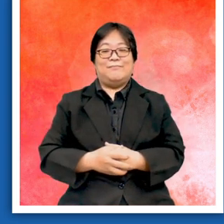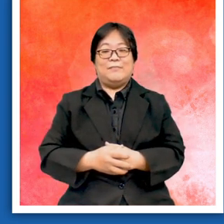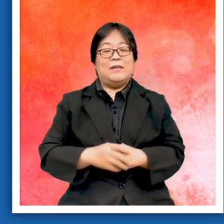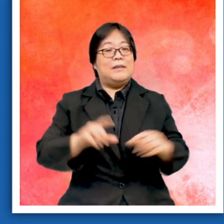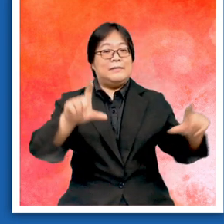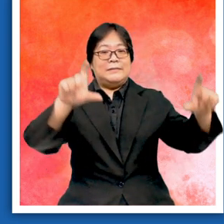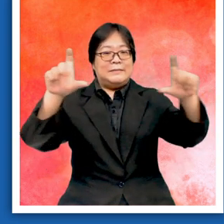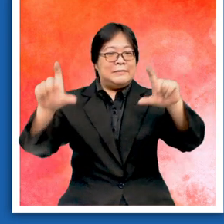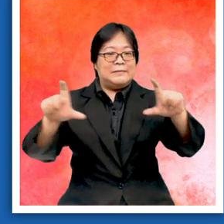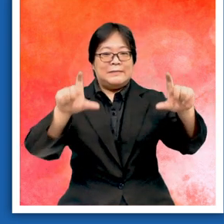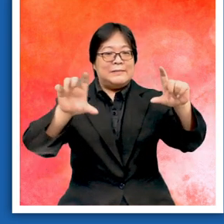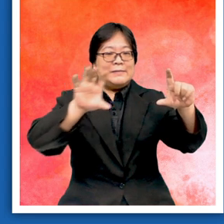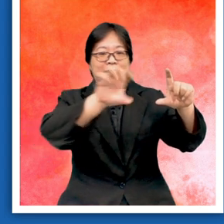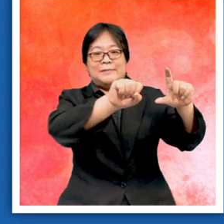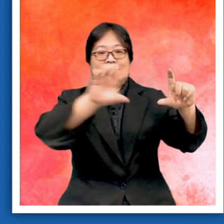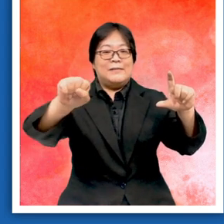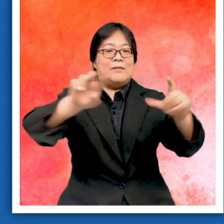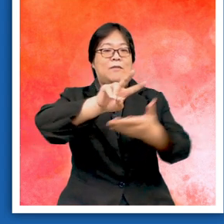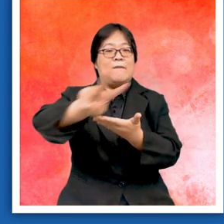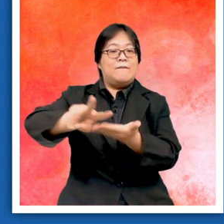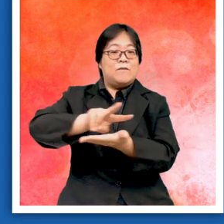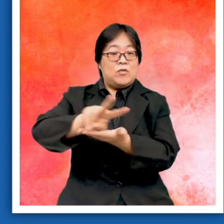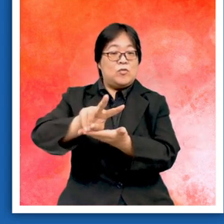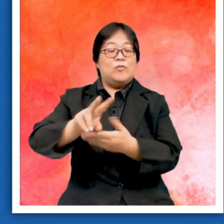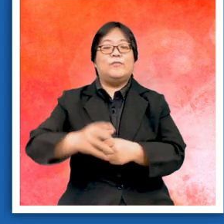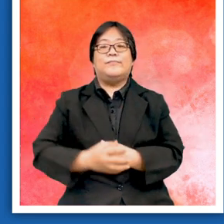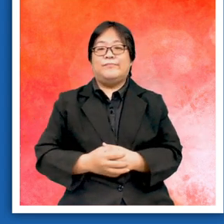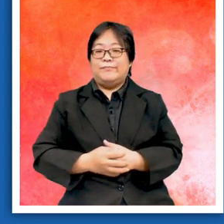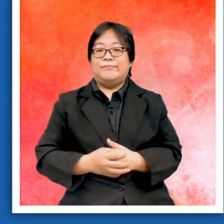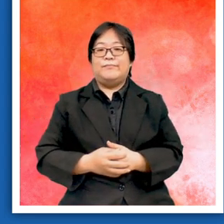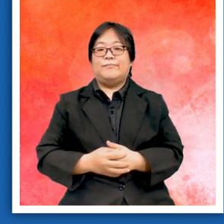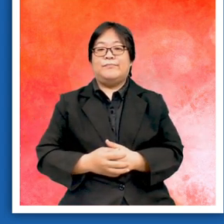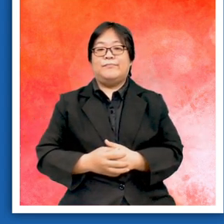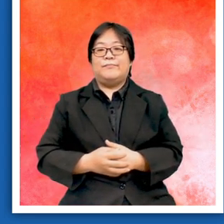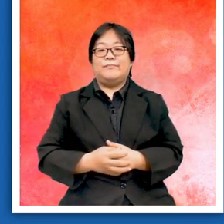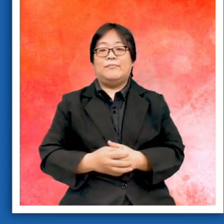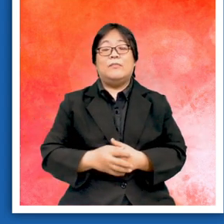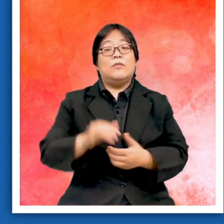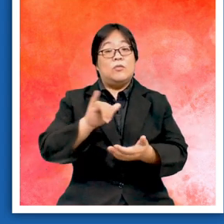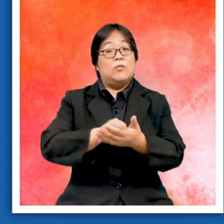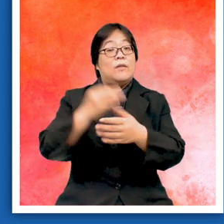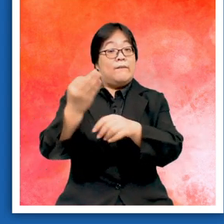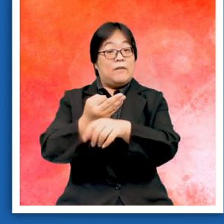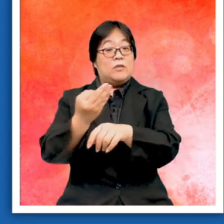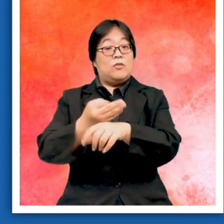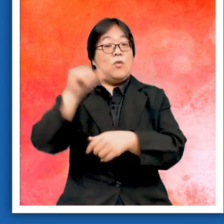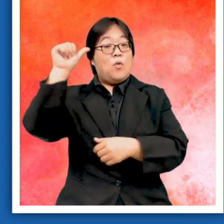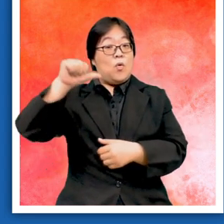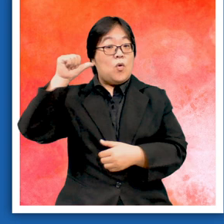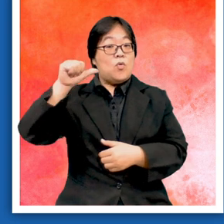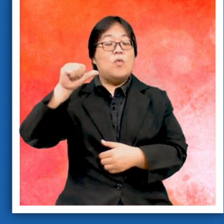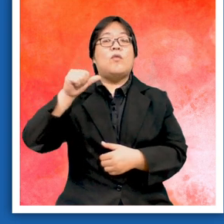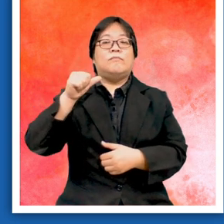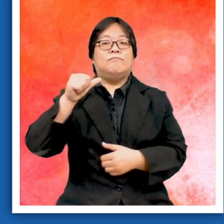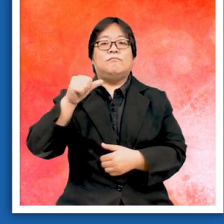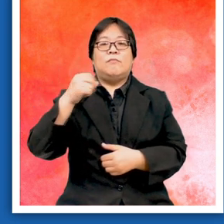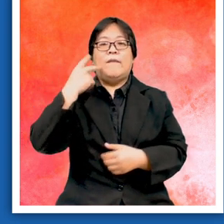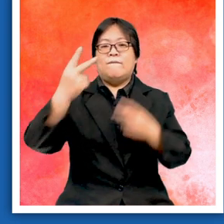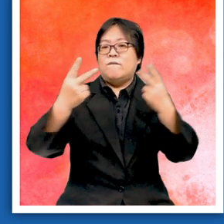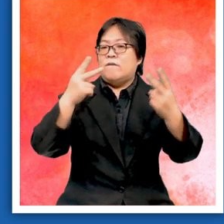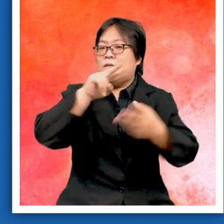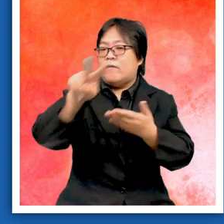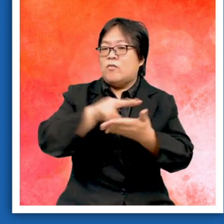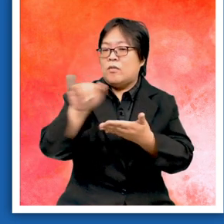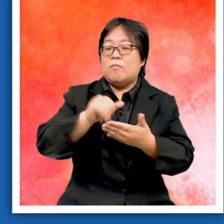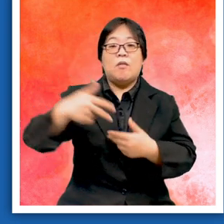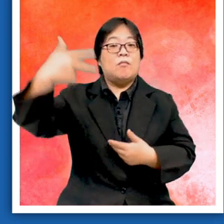capturing your video, which tests the functionality of audio and video, I mean the